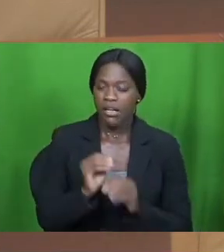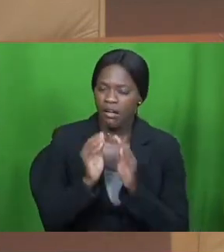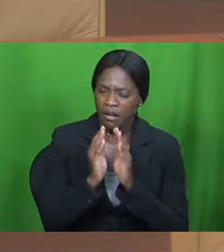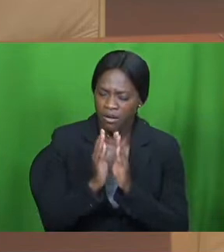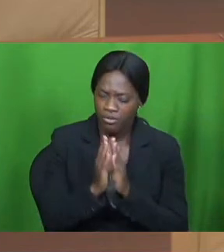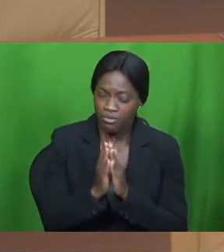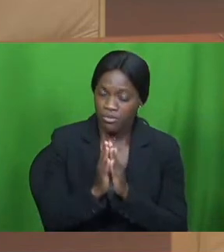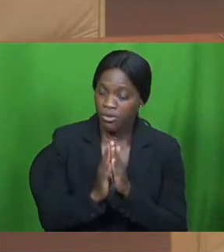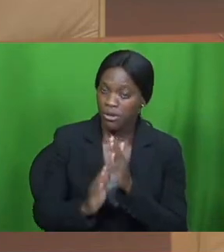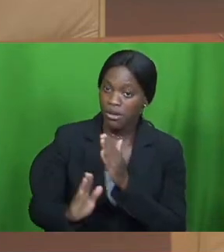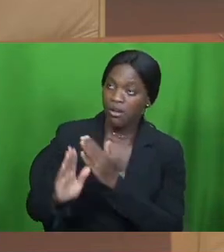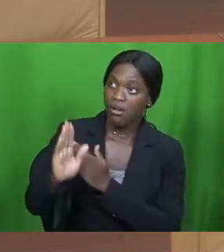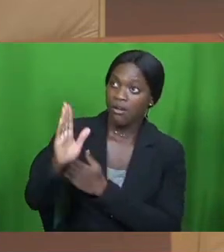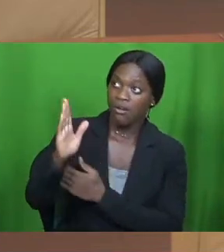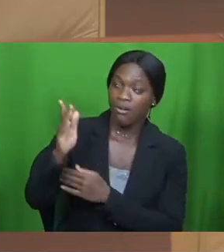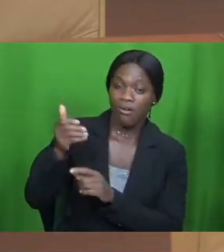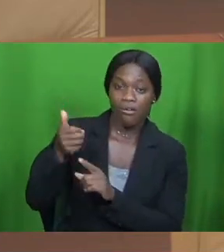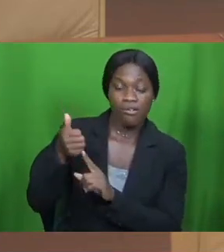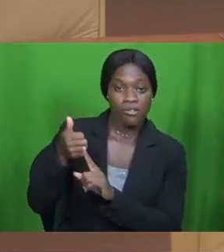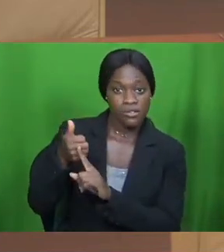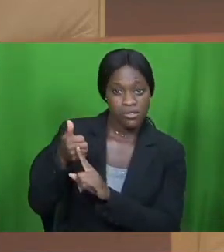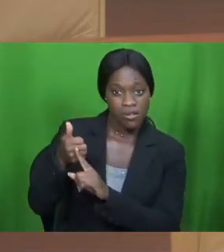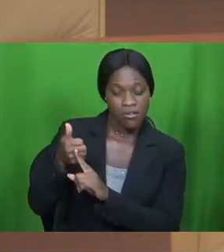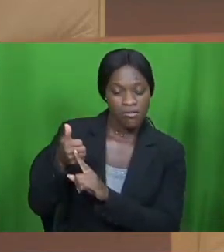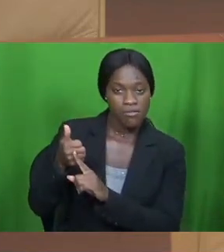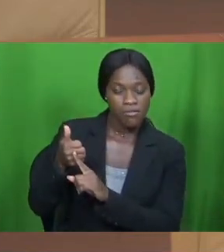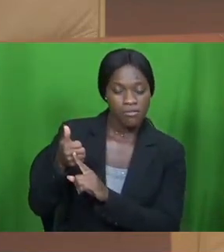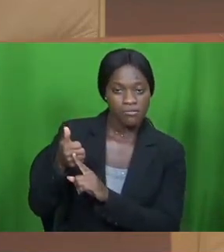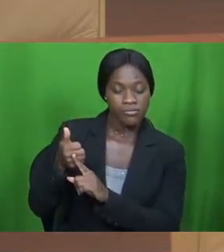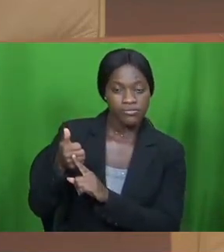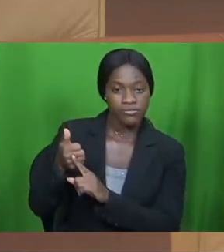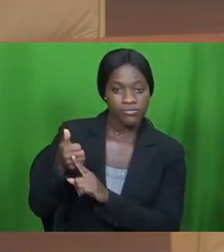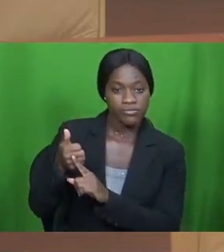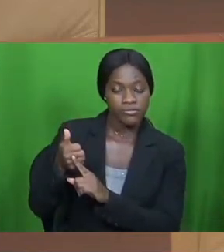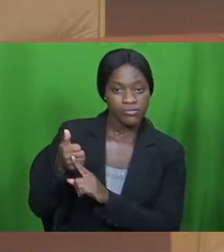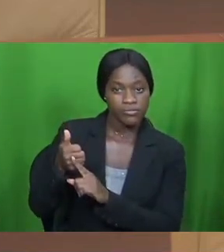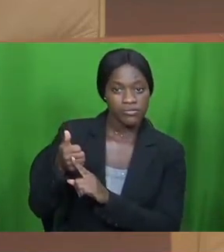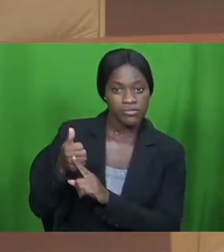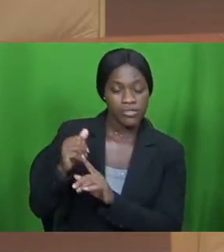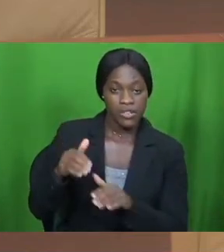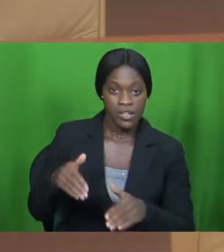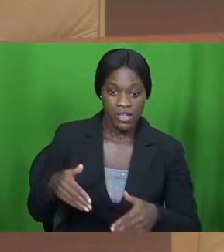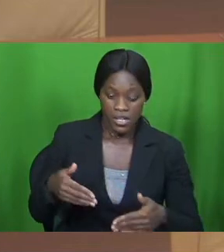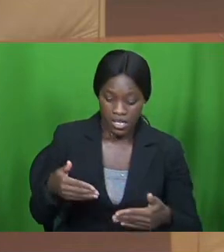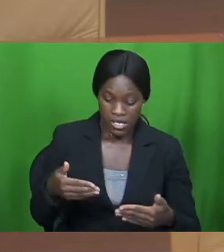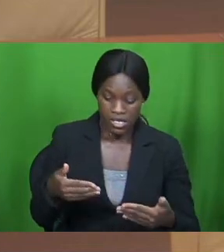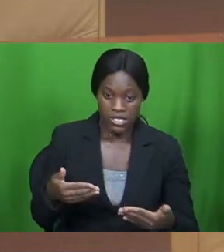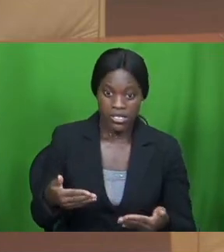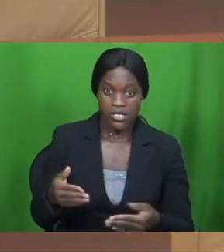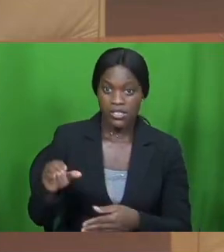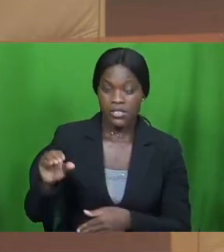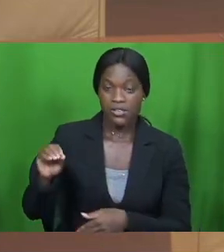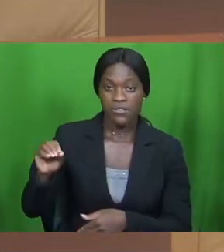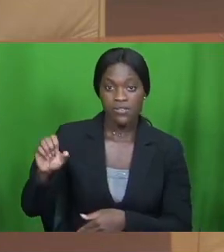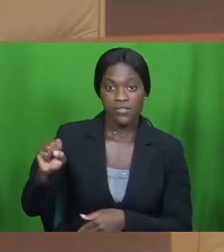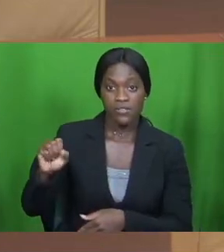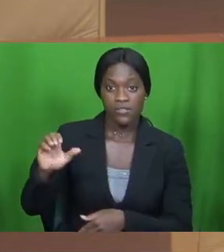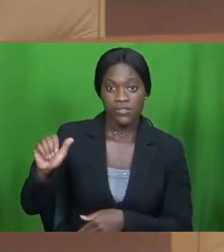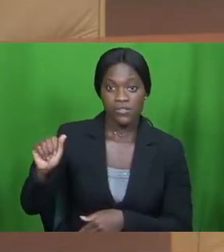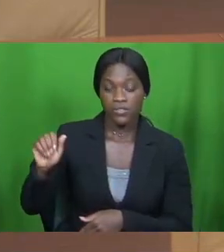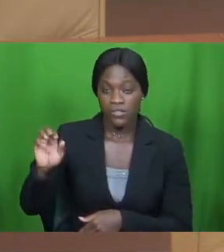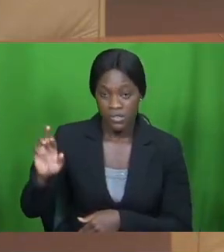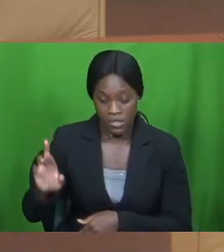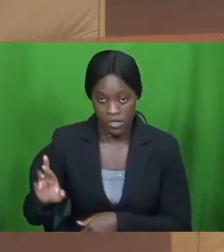that the good Lord will grant our senior statesman, our senior comrade,